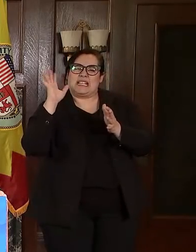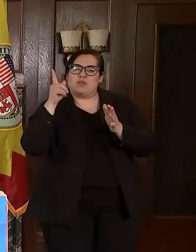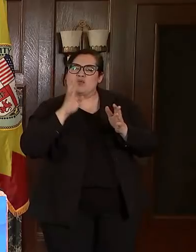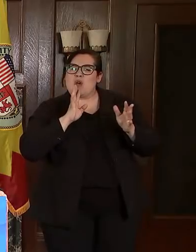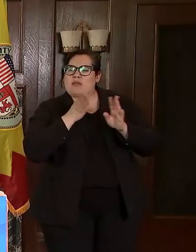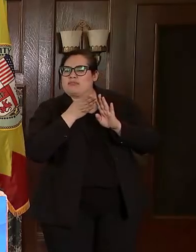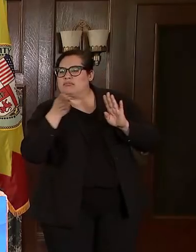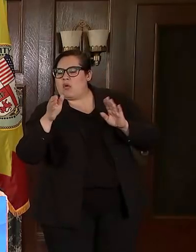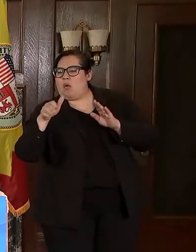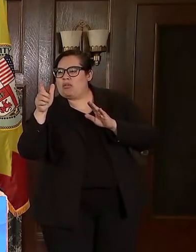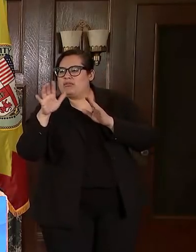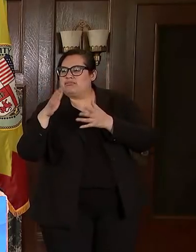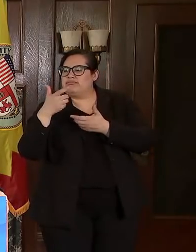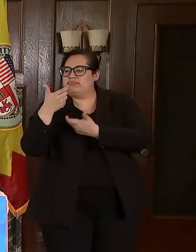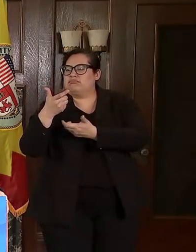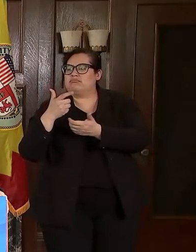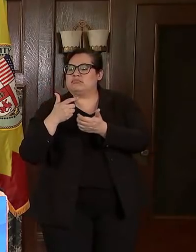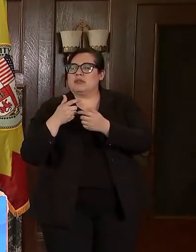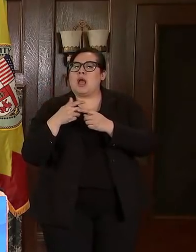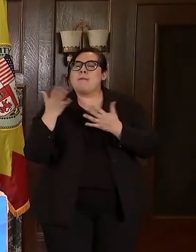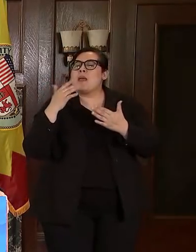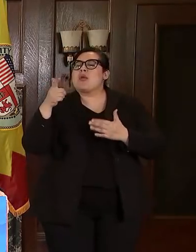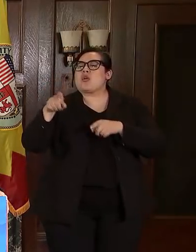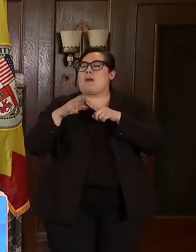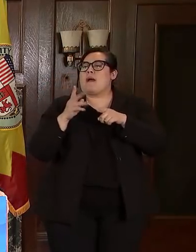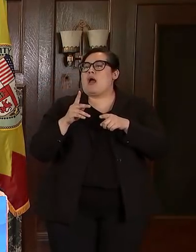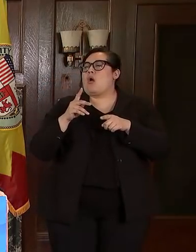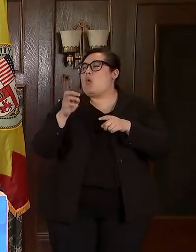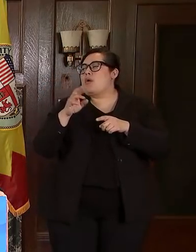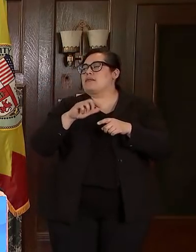us if you have your question. Let's go to the next question after that.